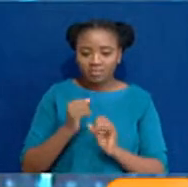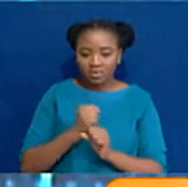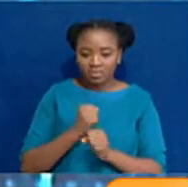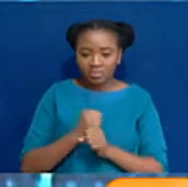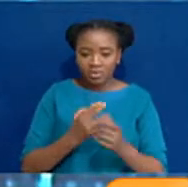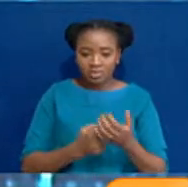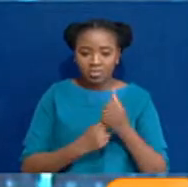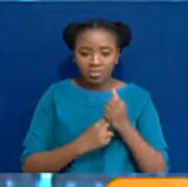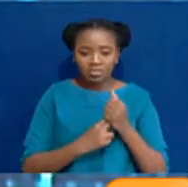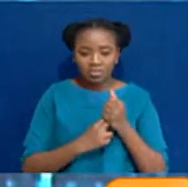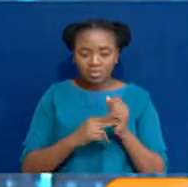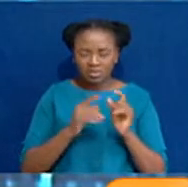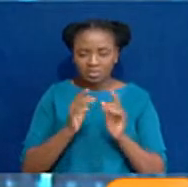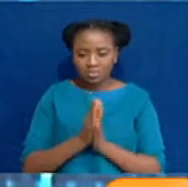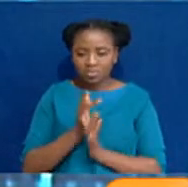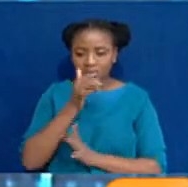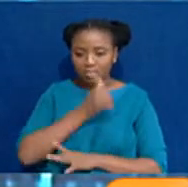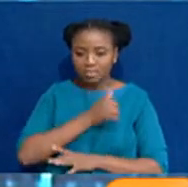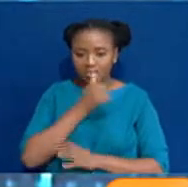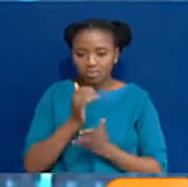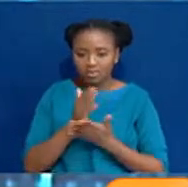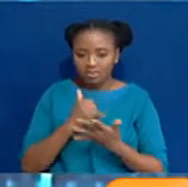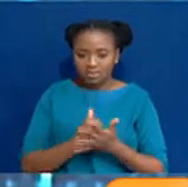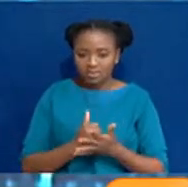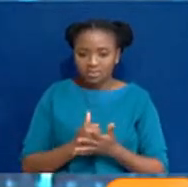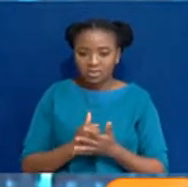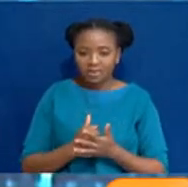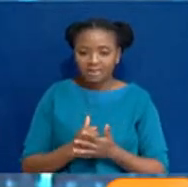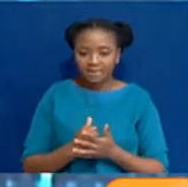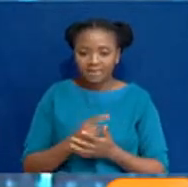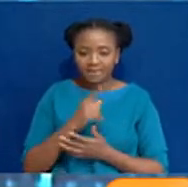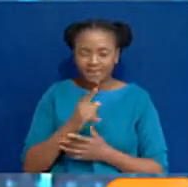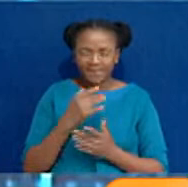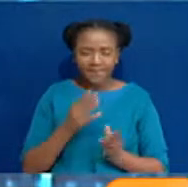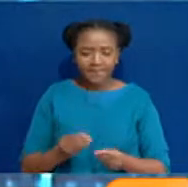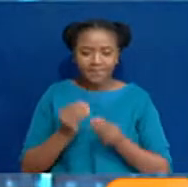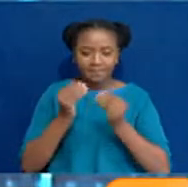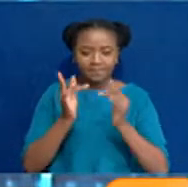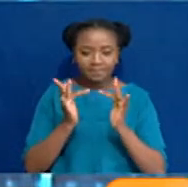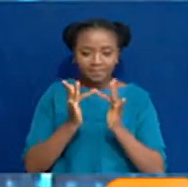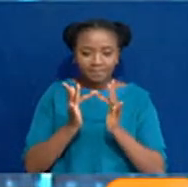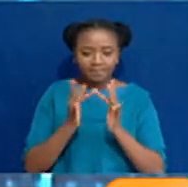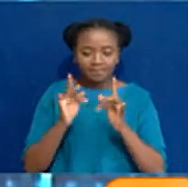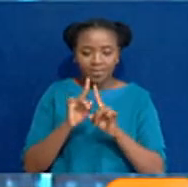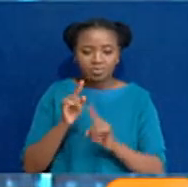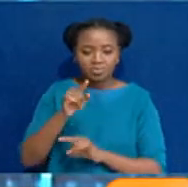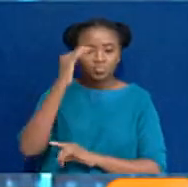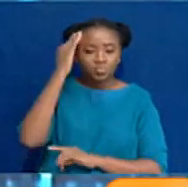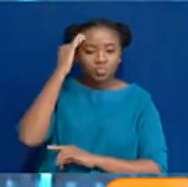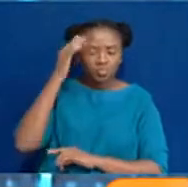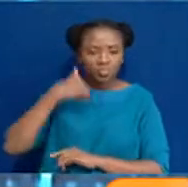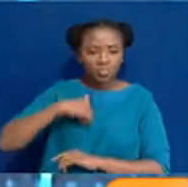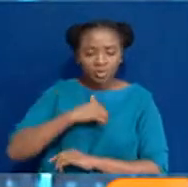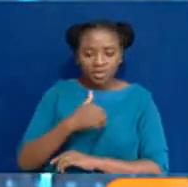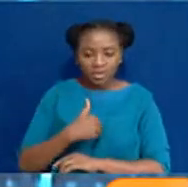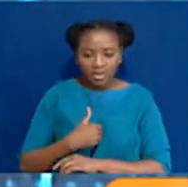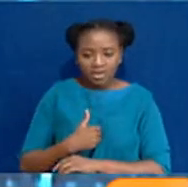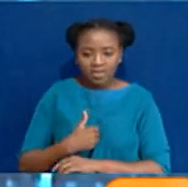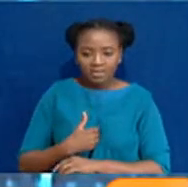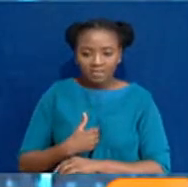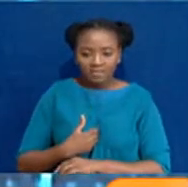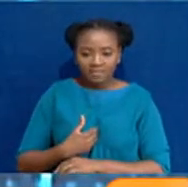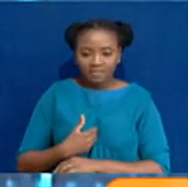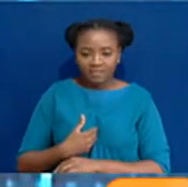the private sector, a critical mass of internet service providers. We have got unutilized